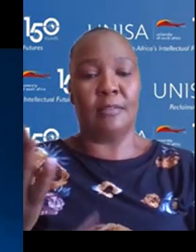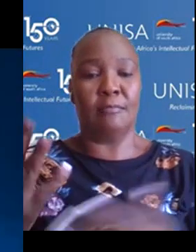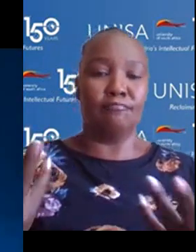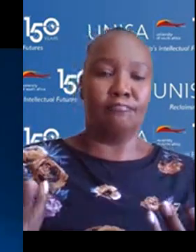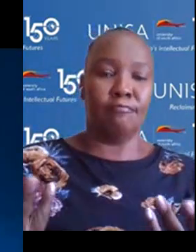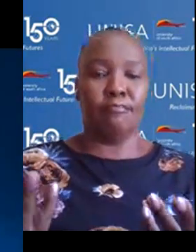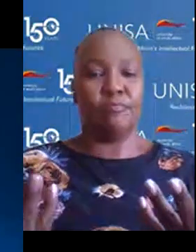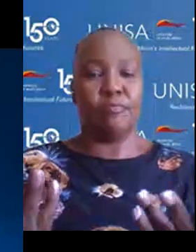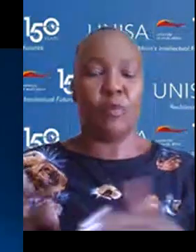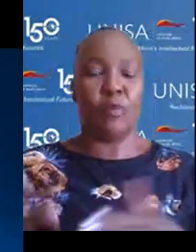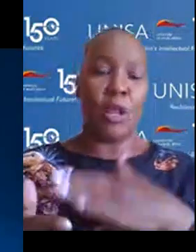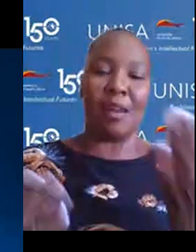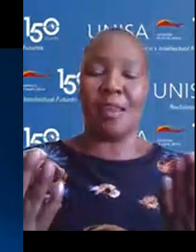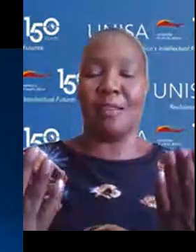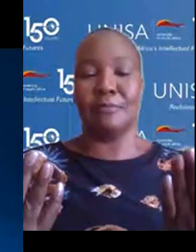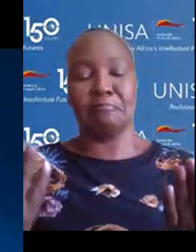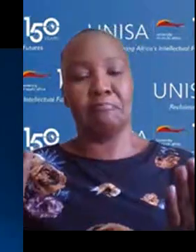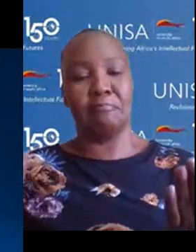to the left,